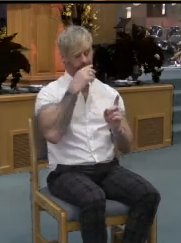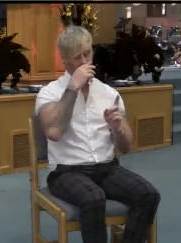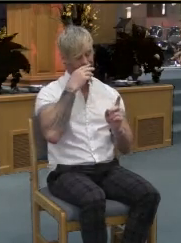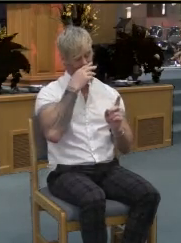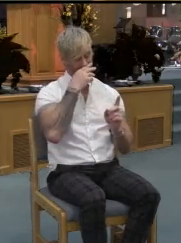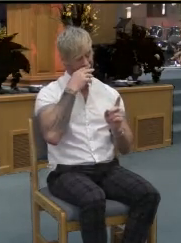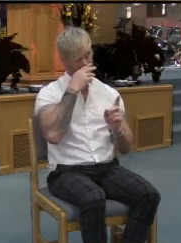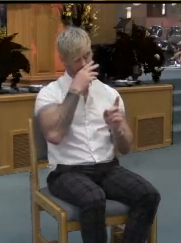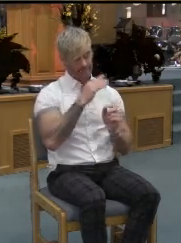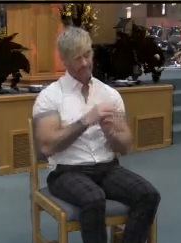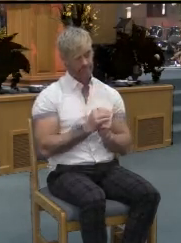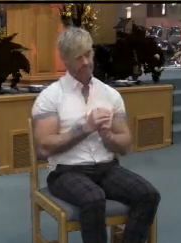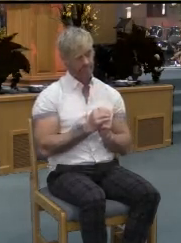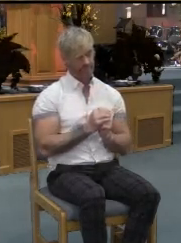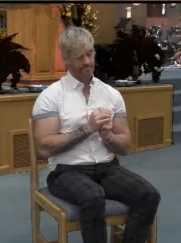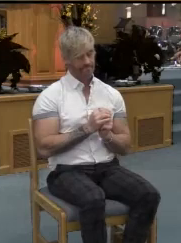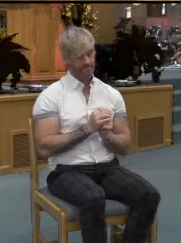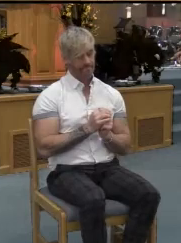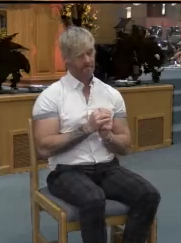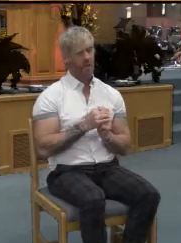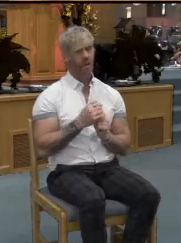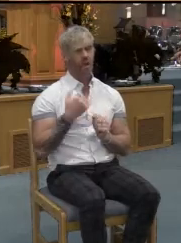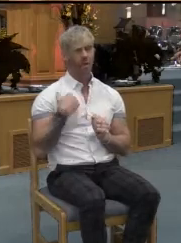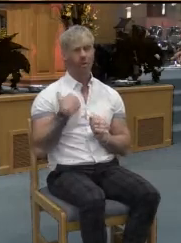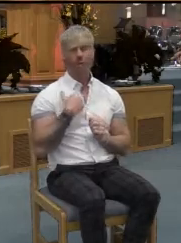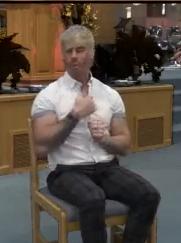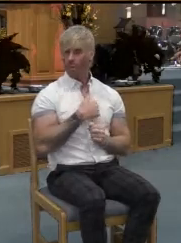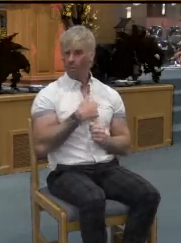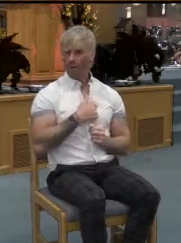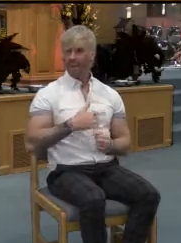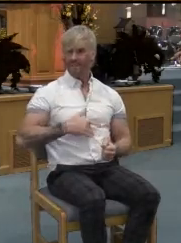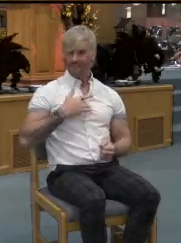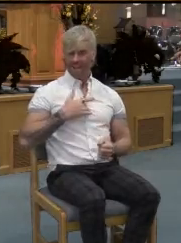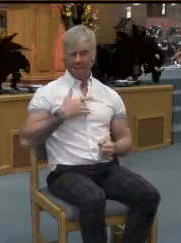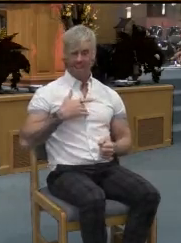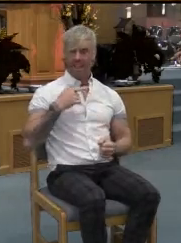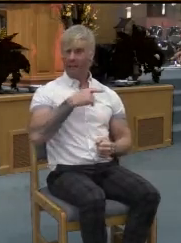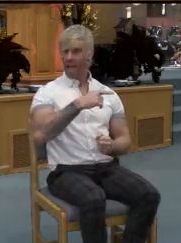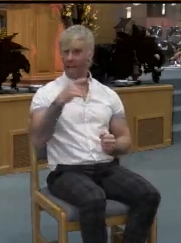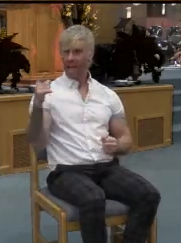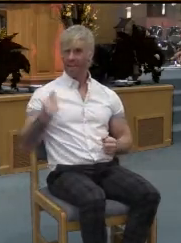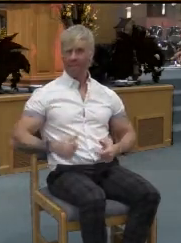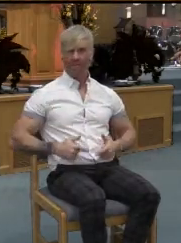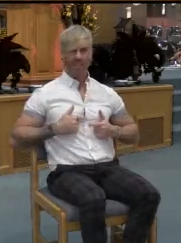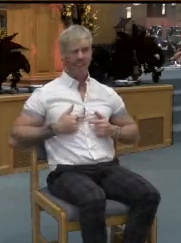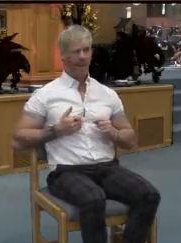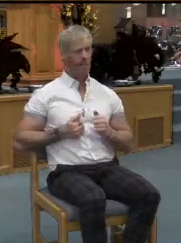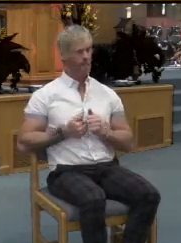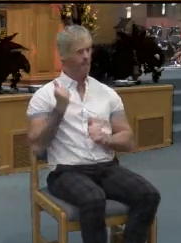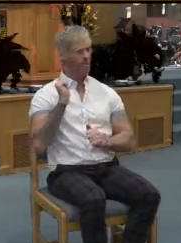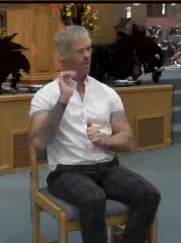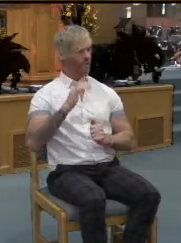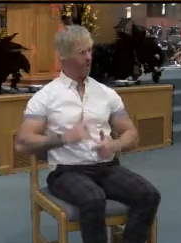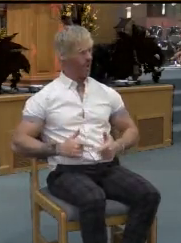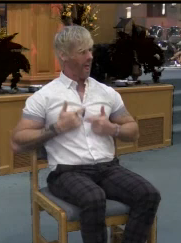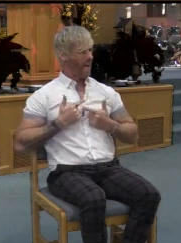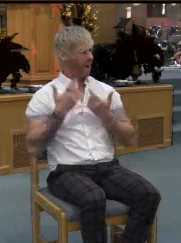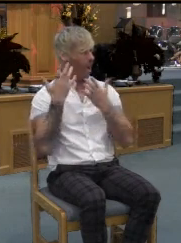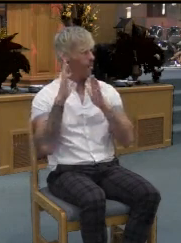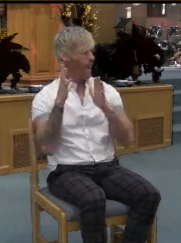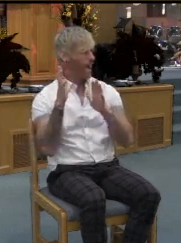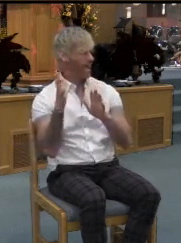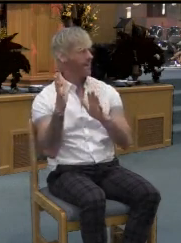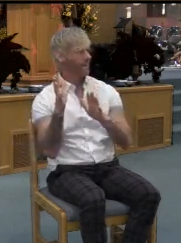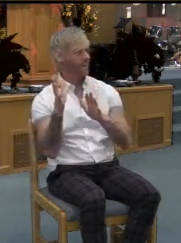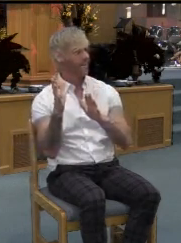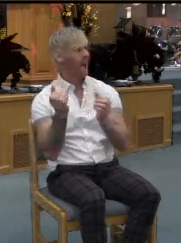who have lived the majority of our life, how many of you feel like you probably have lived the majority of your life? Would you raise your hands? Okay.